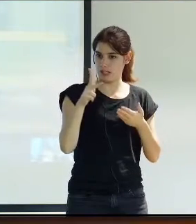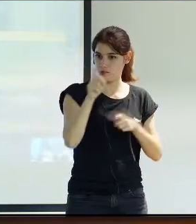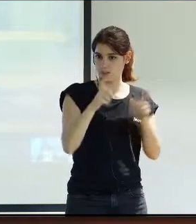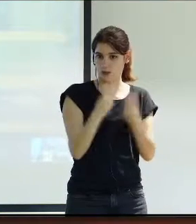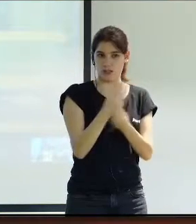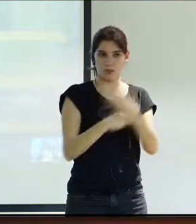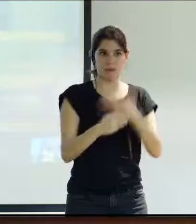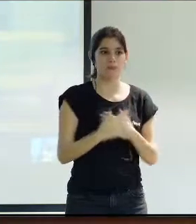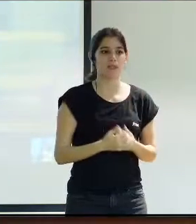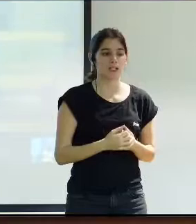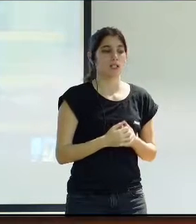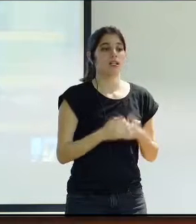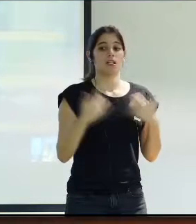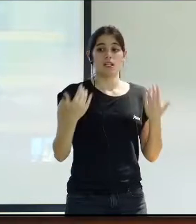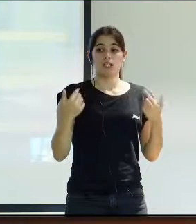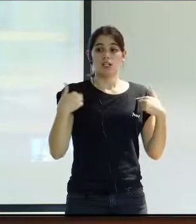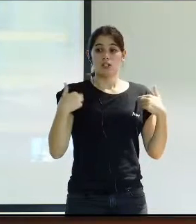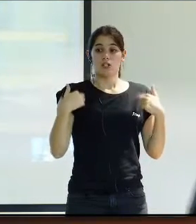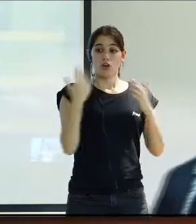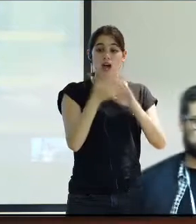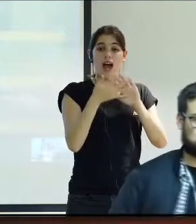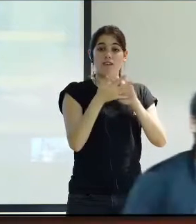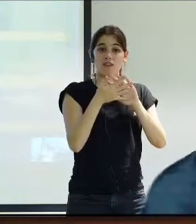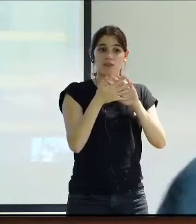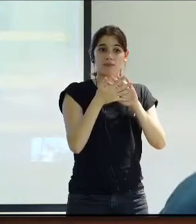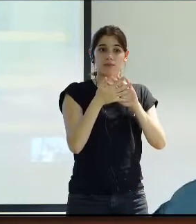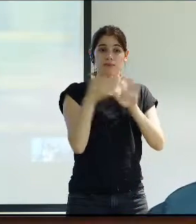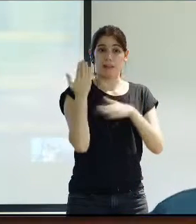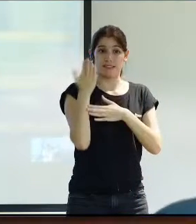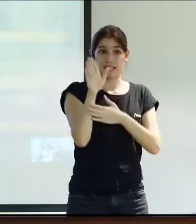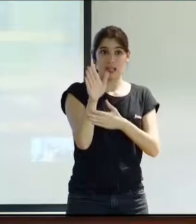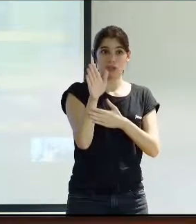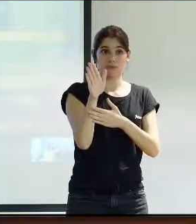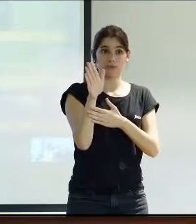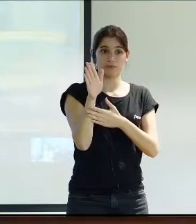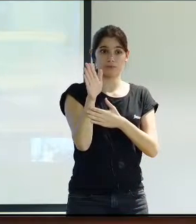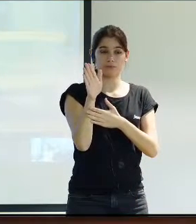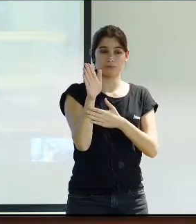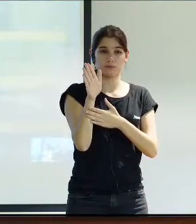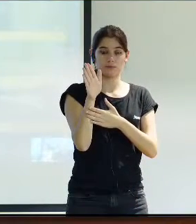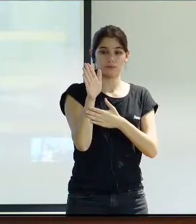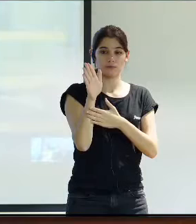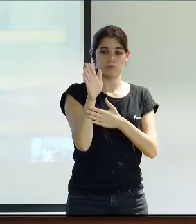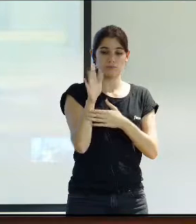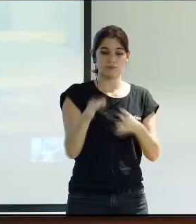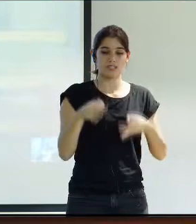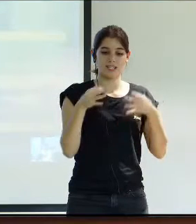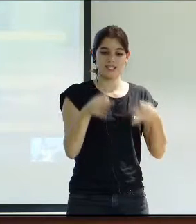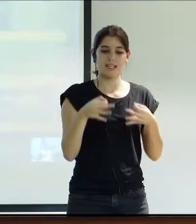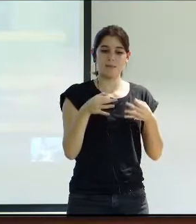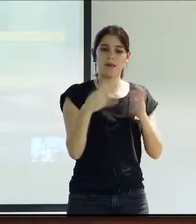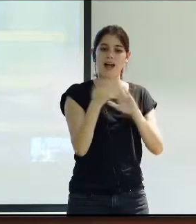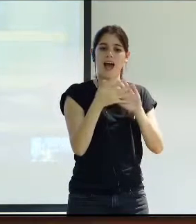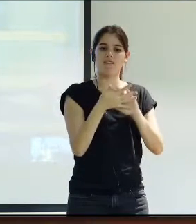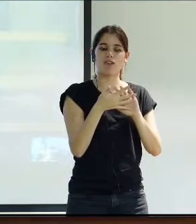giving a presentation, I will always be speaking on behalf of myself.